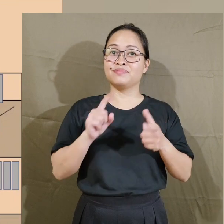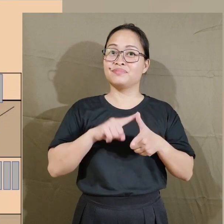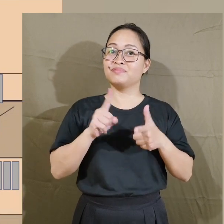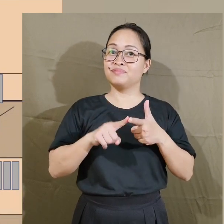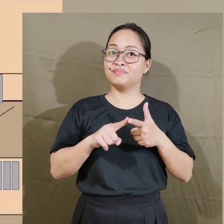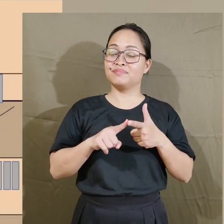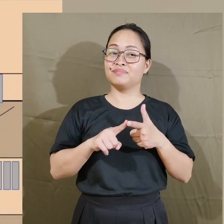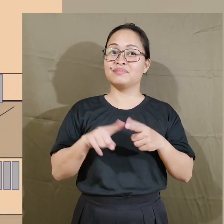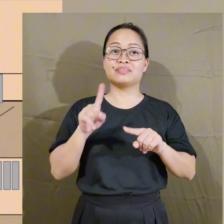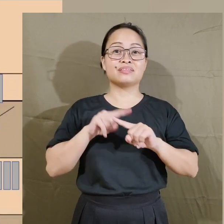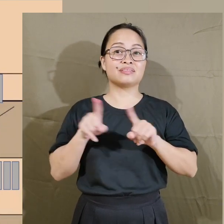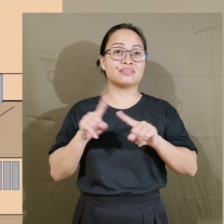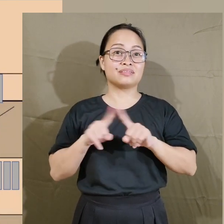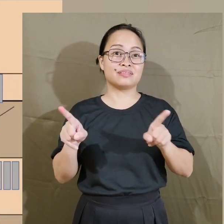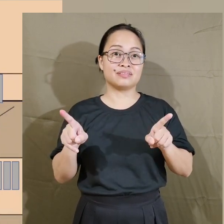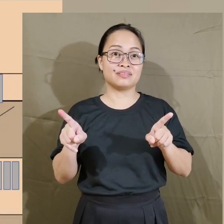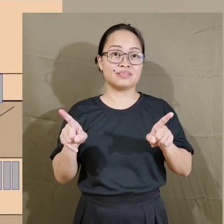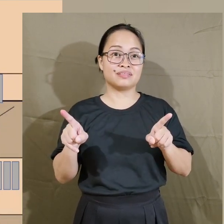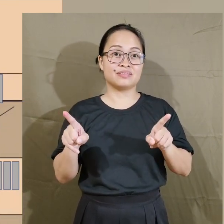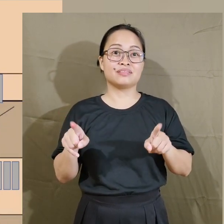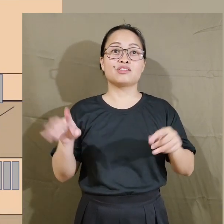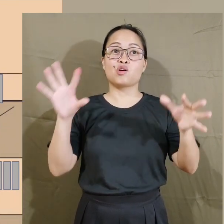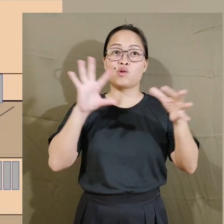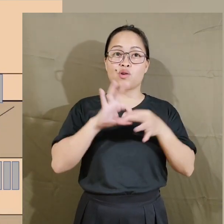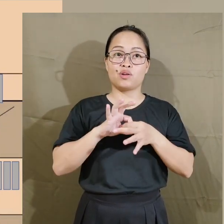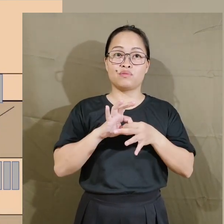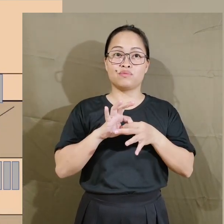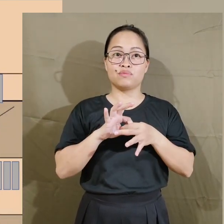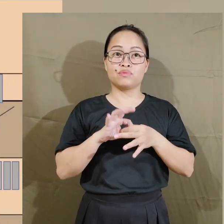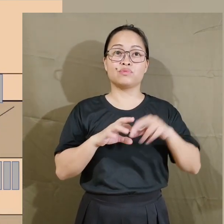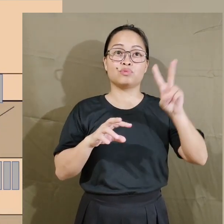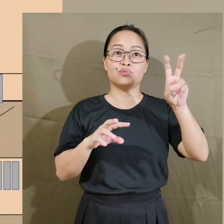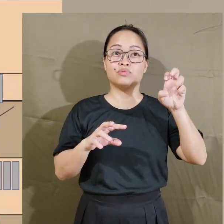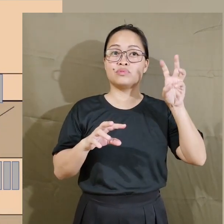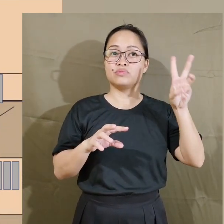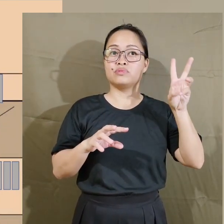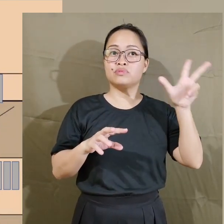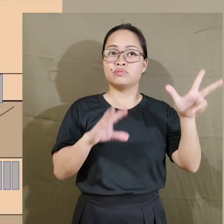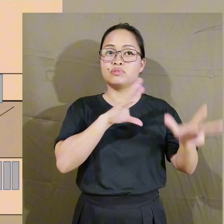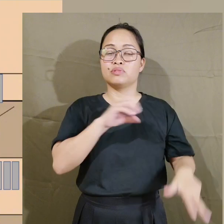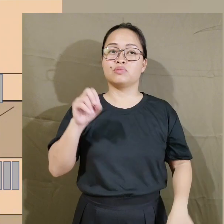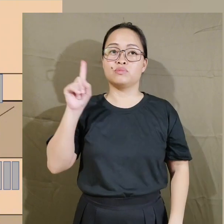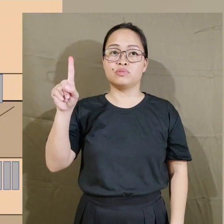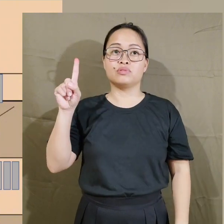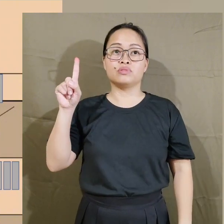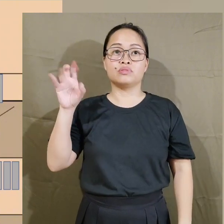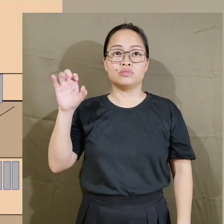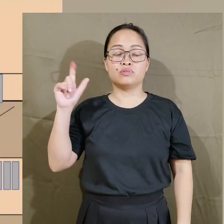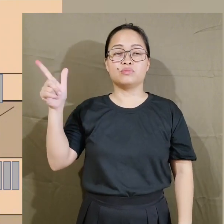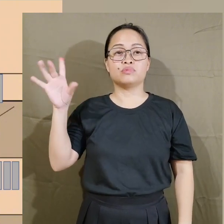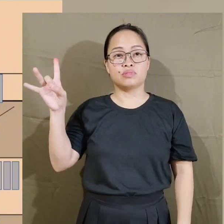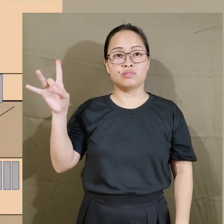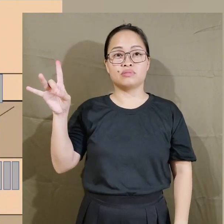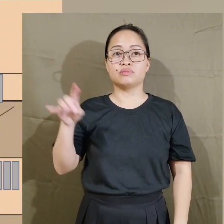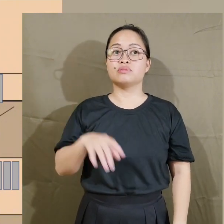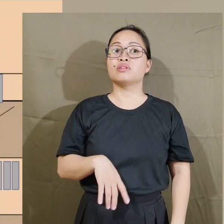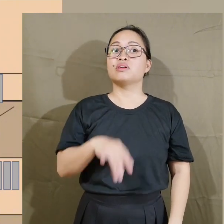So therefore, the difference between these two numbers is